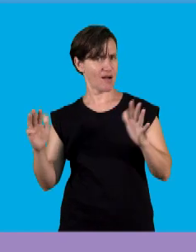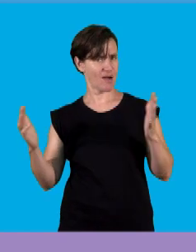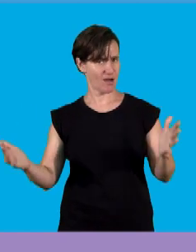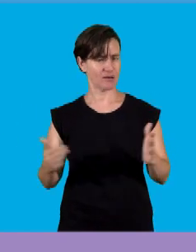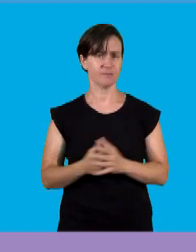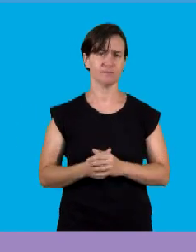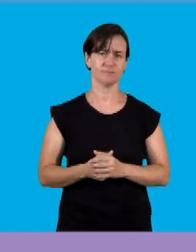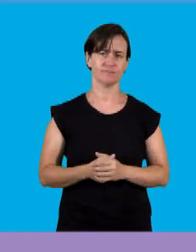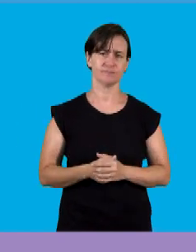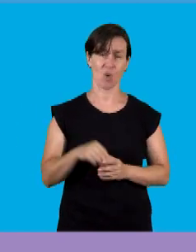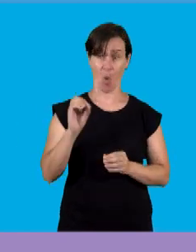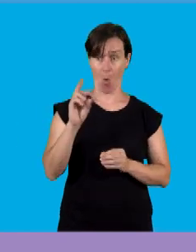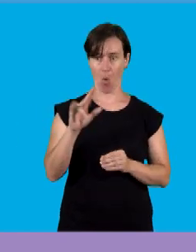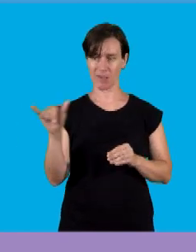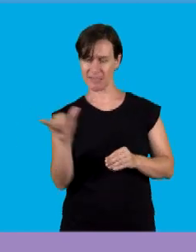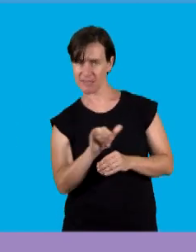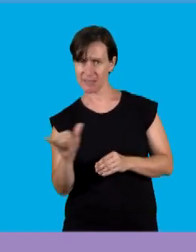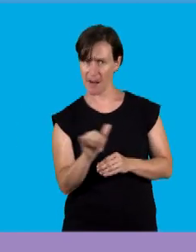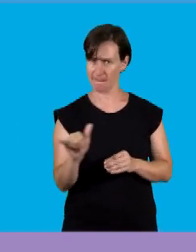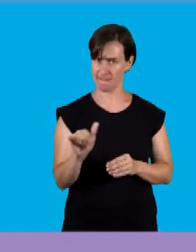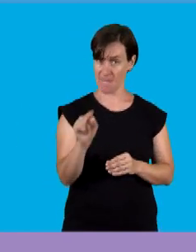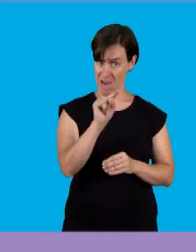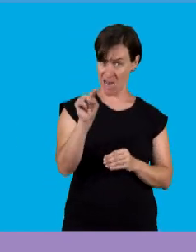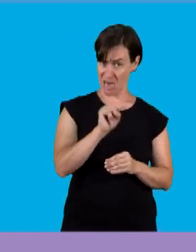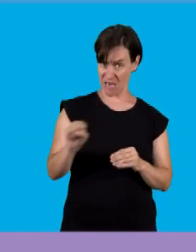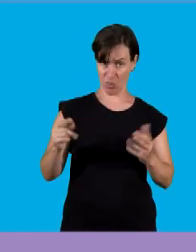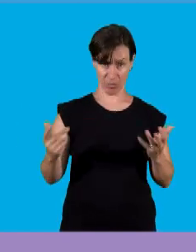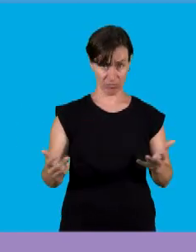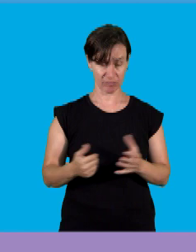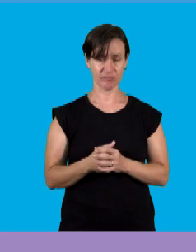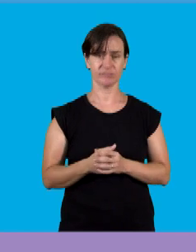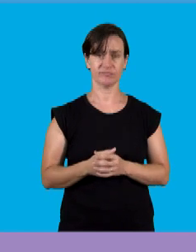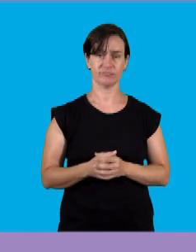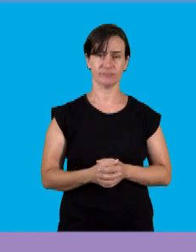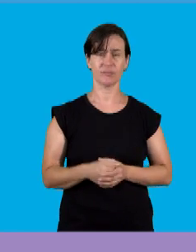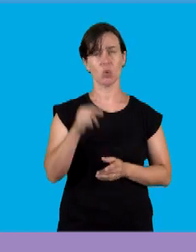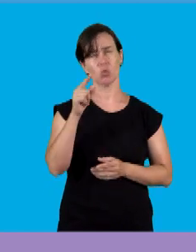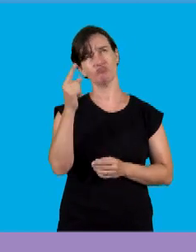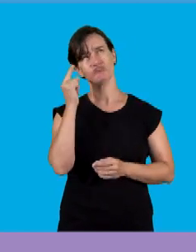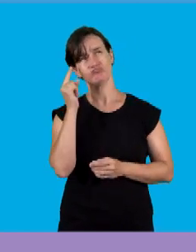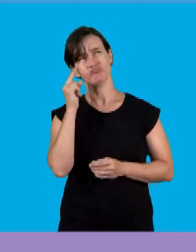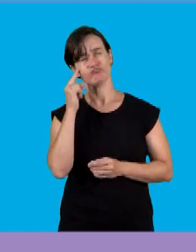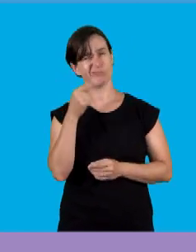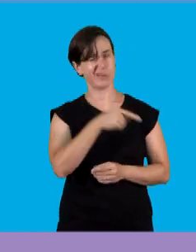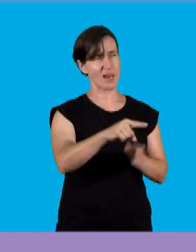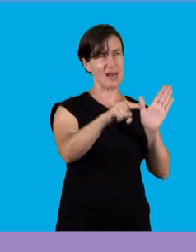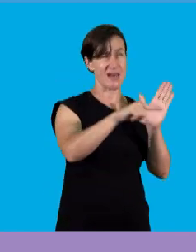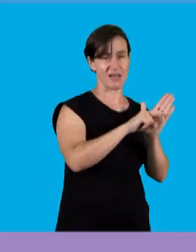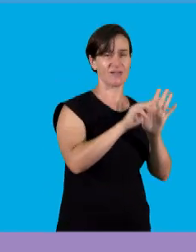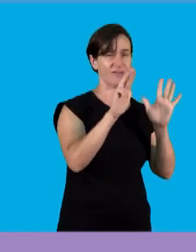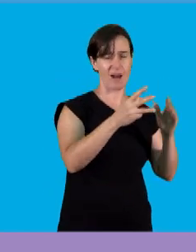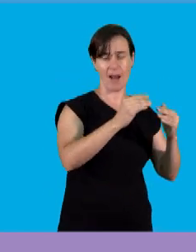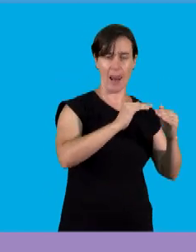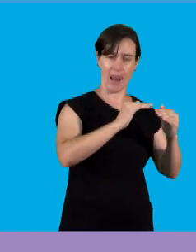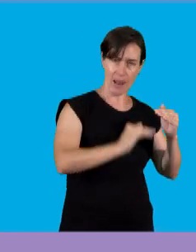is the negative 9 equals to the 9? Well, if you are thinking that the negative